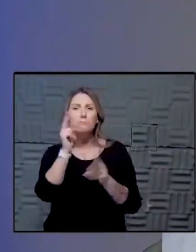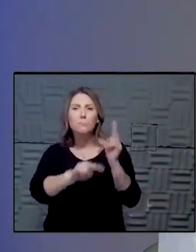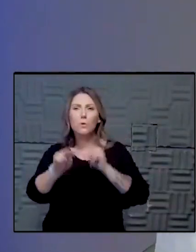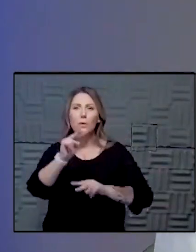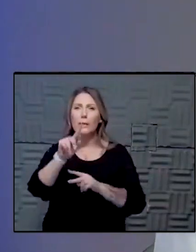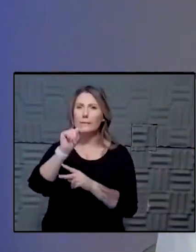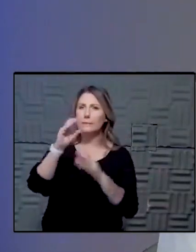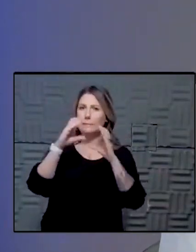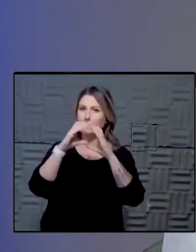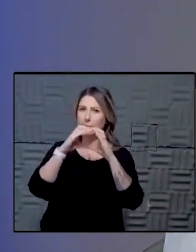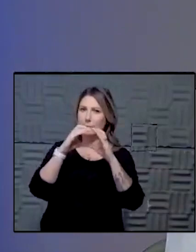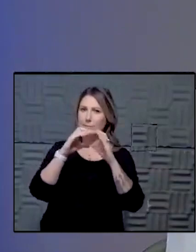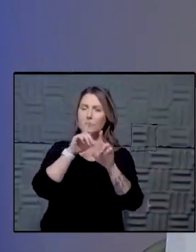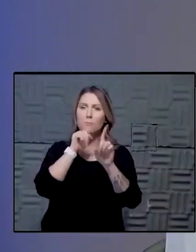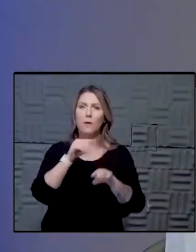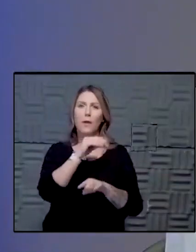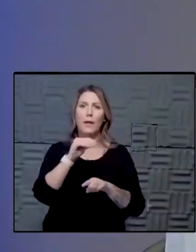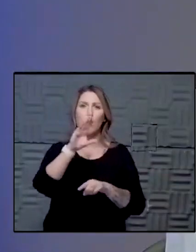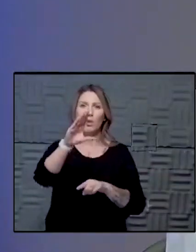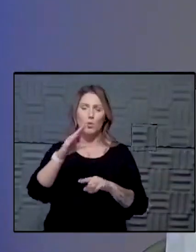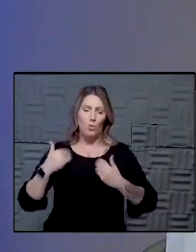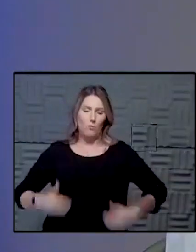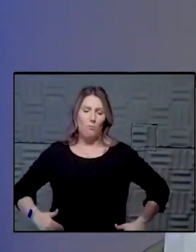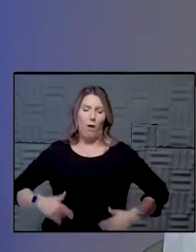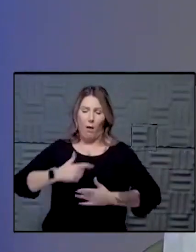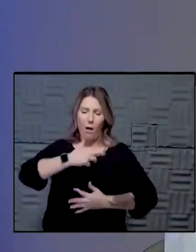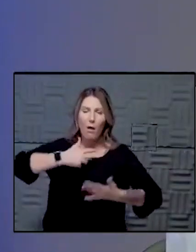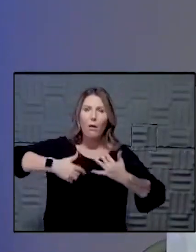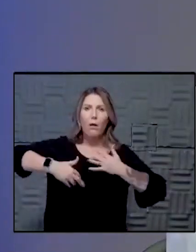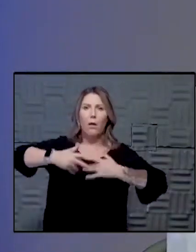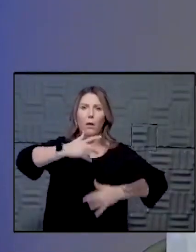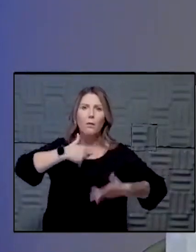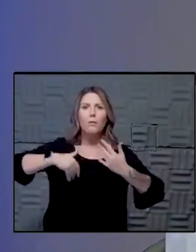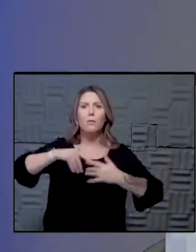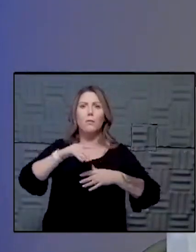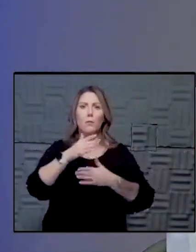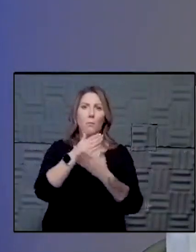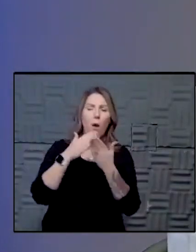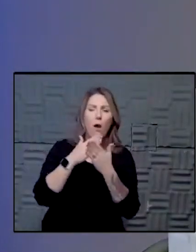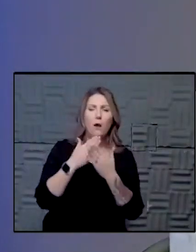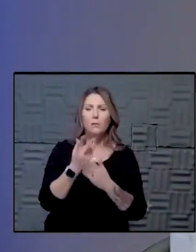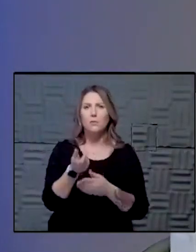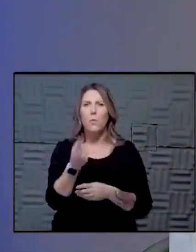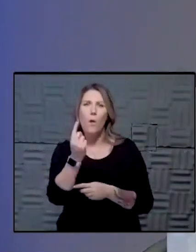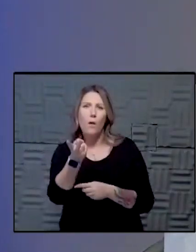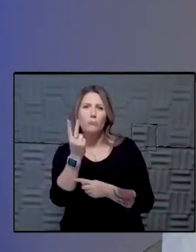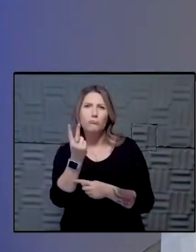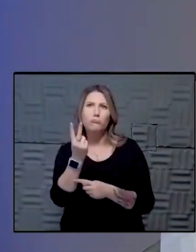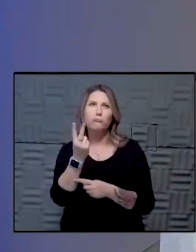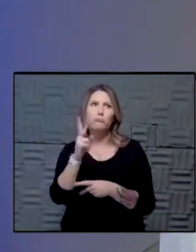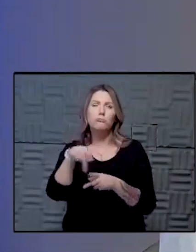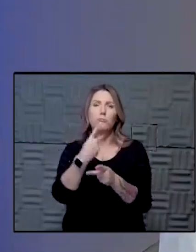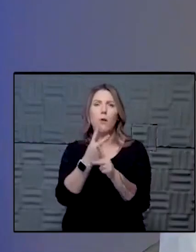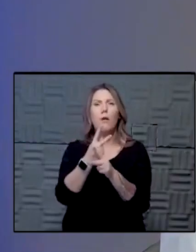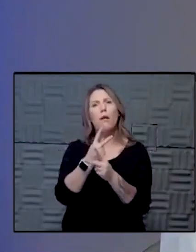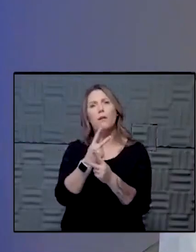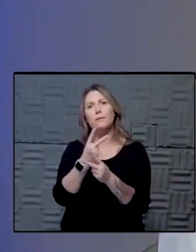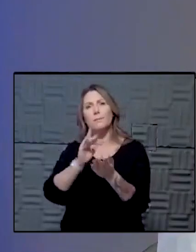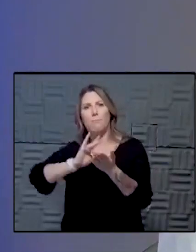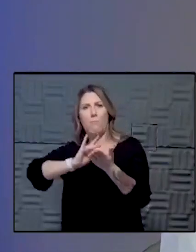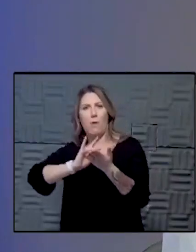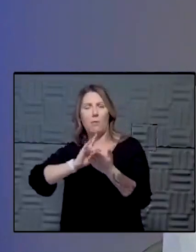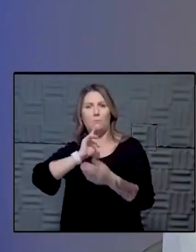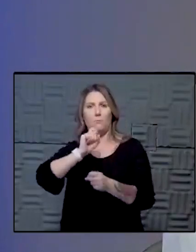important. Your immunosuppressive regimen is very important because there are one or two types of drugs that really confer